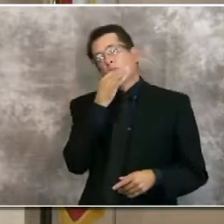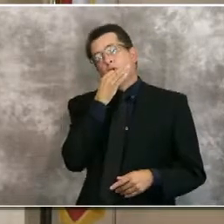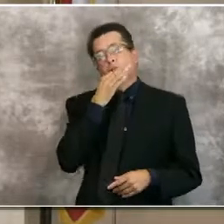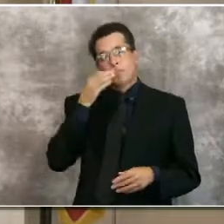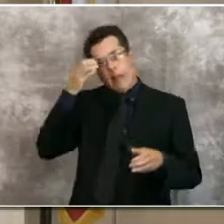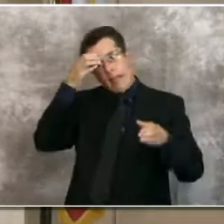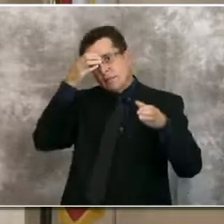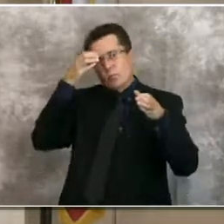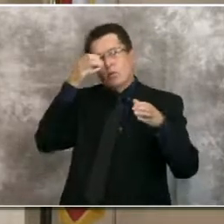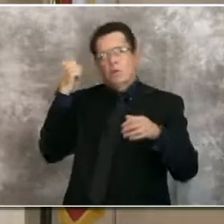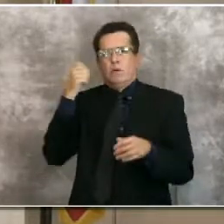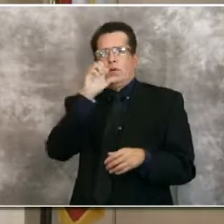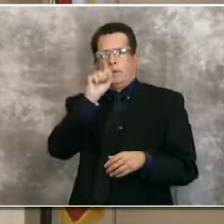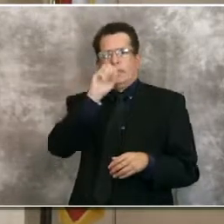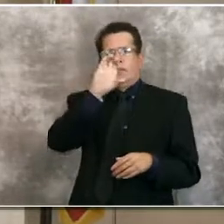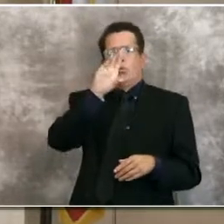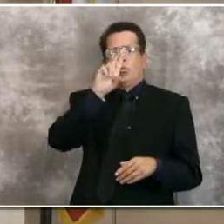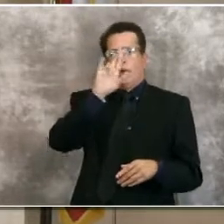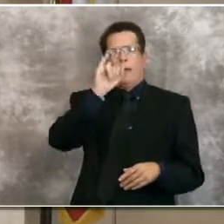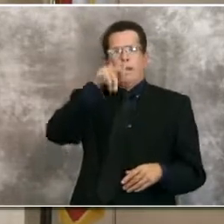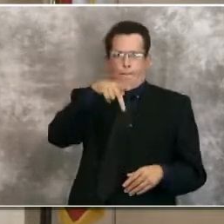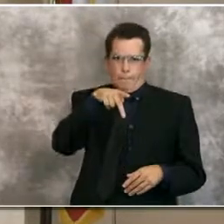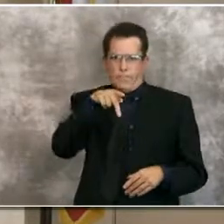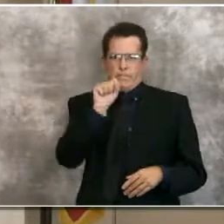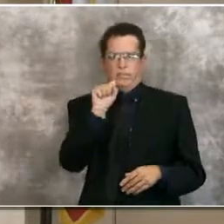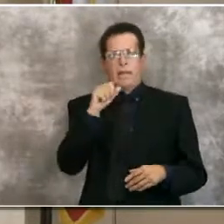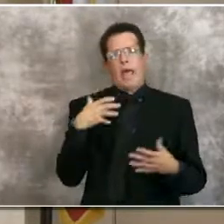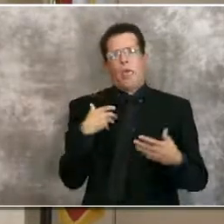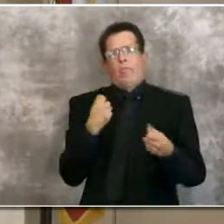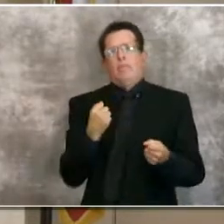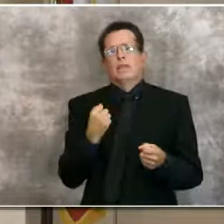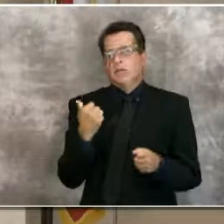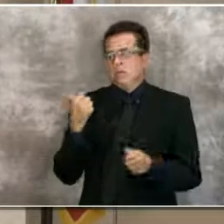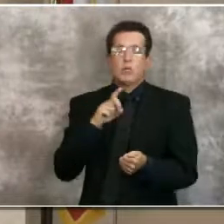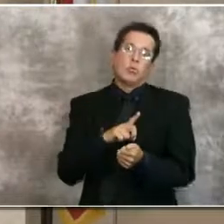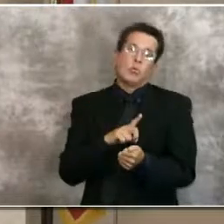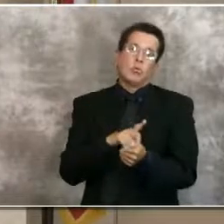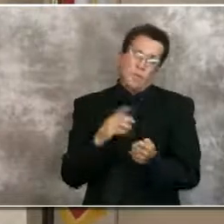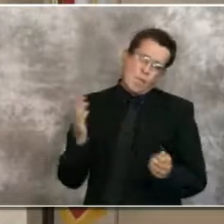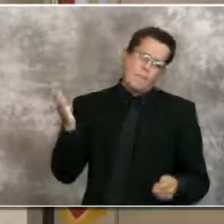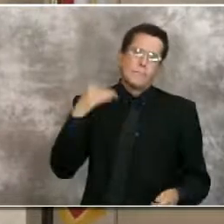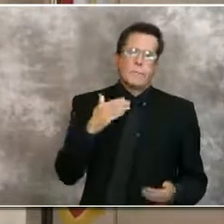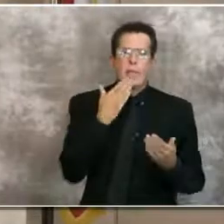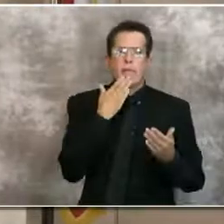from Scripps Healthcare to talk about this issue. Dr. Eisman.